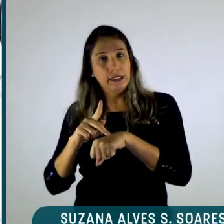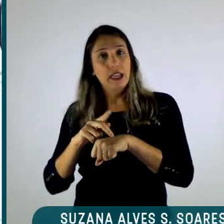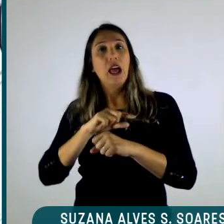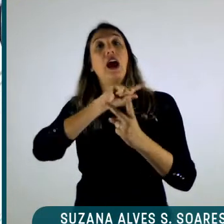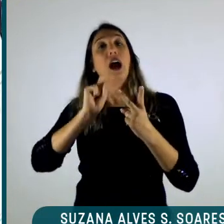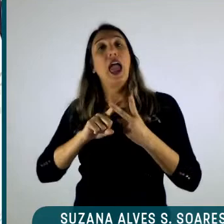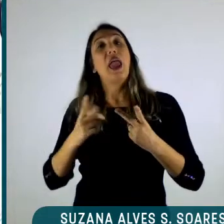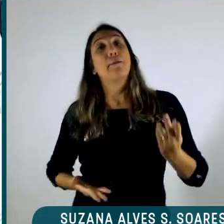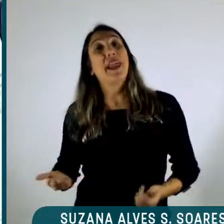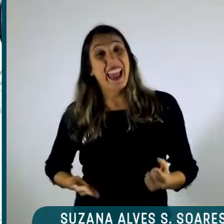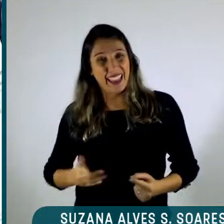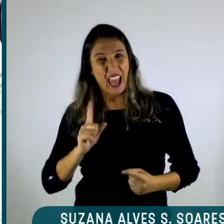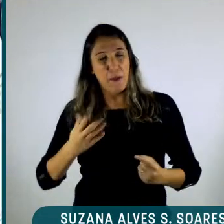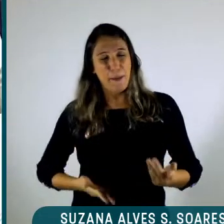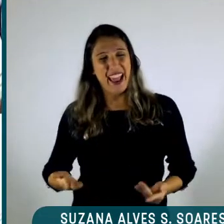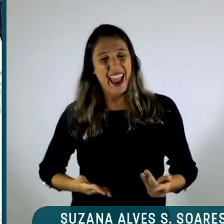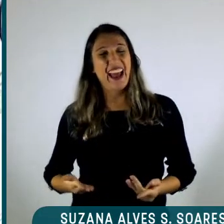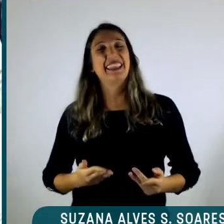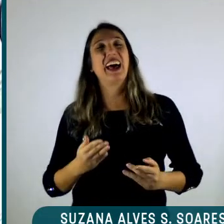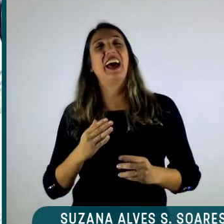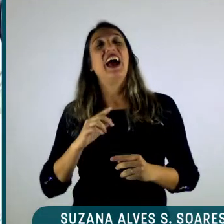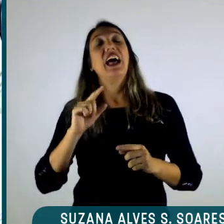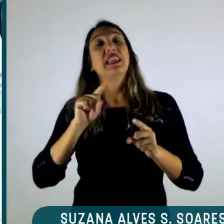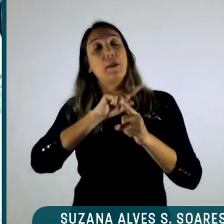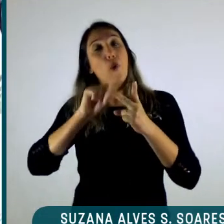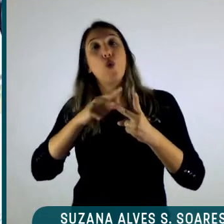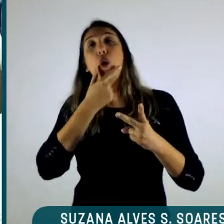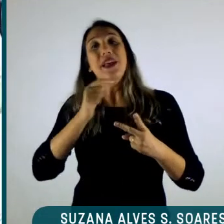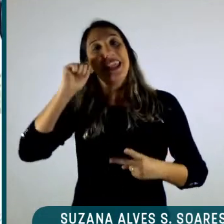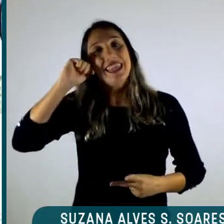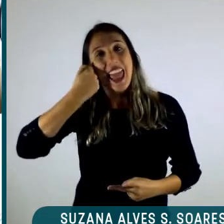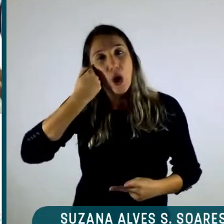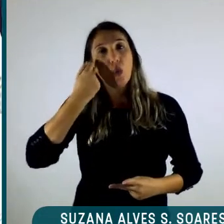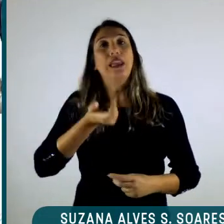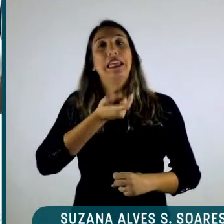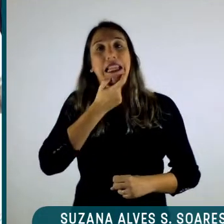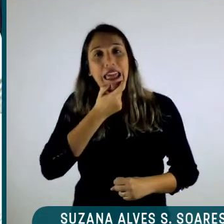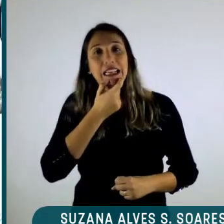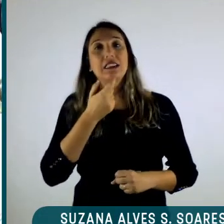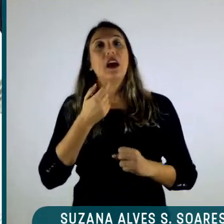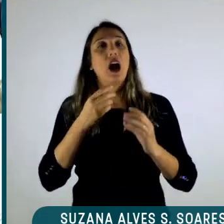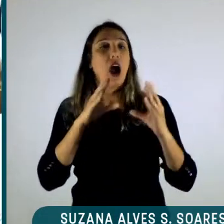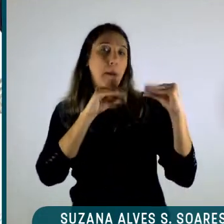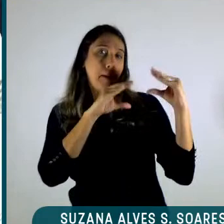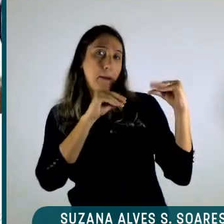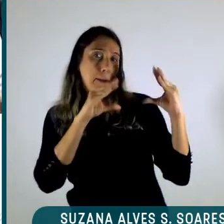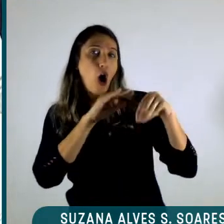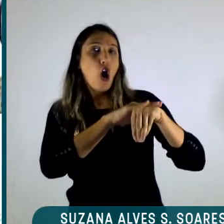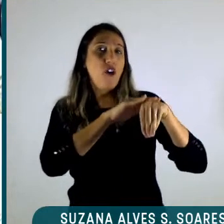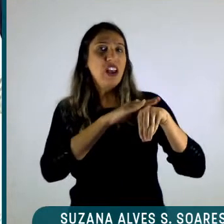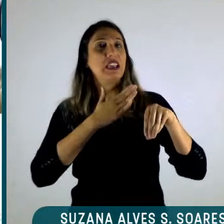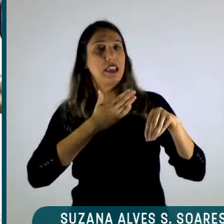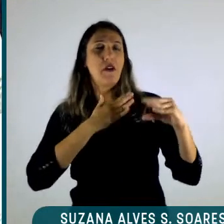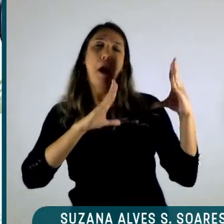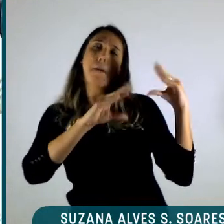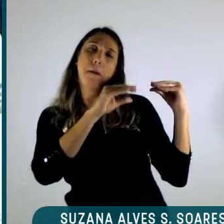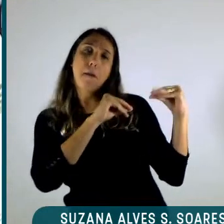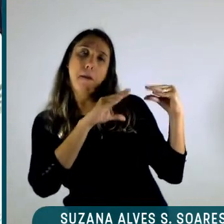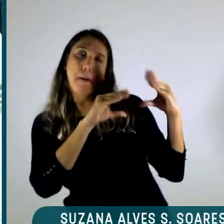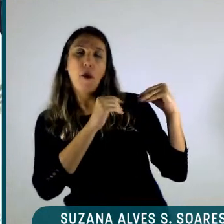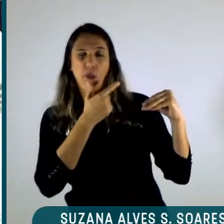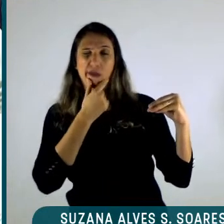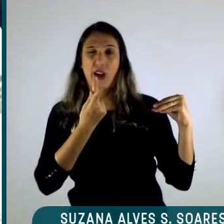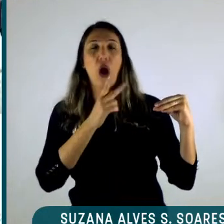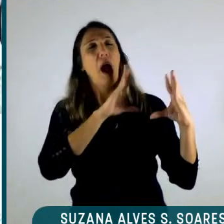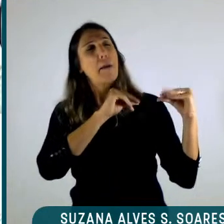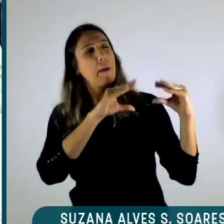an immigrant who was a housemate. The other one was a black person, a British black guy, and he was talking to me a